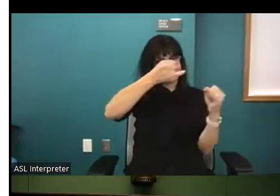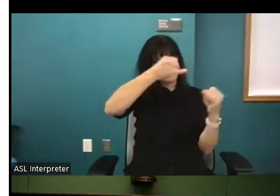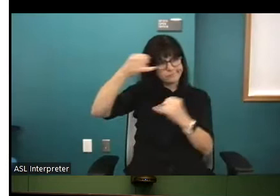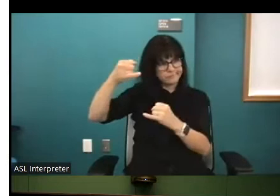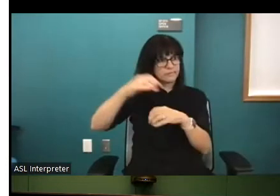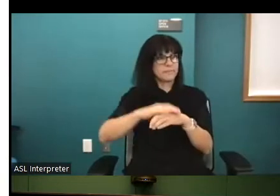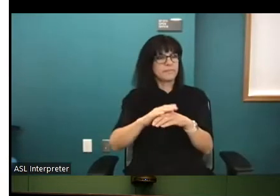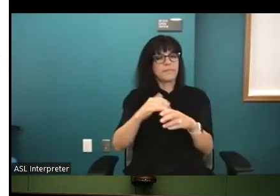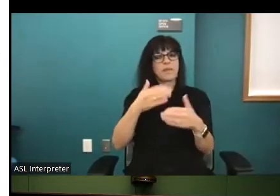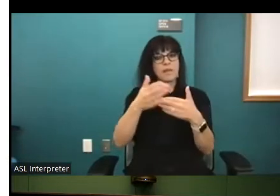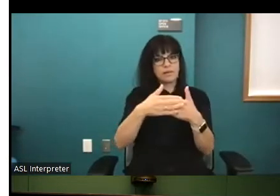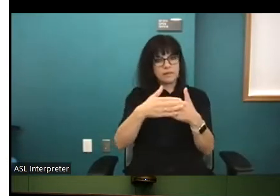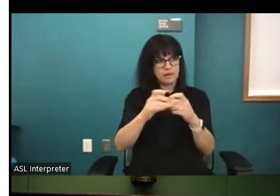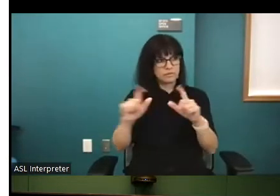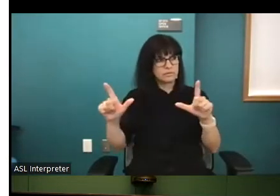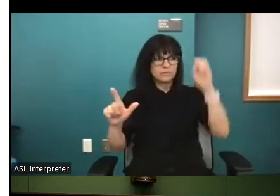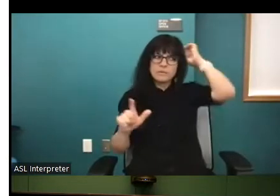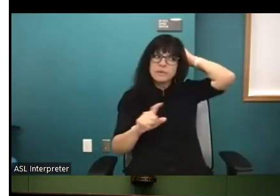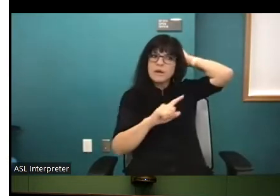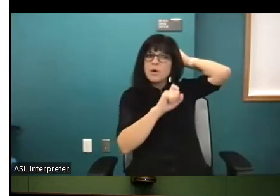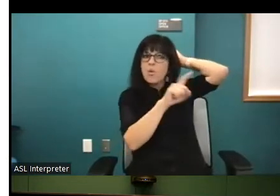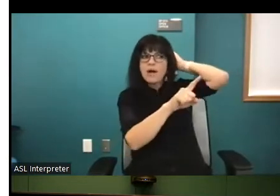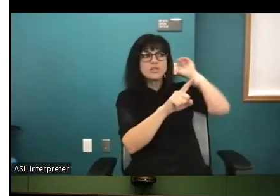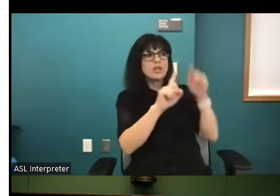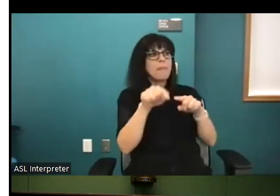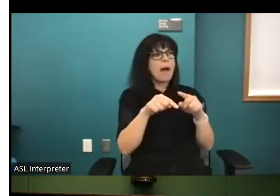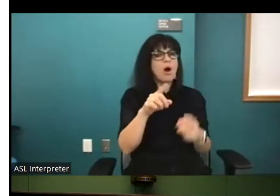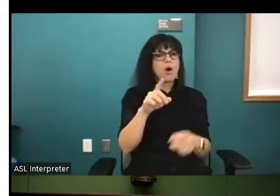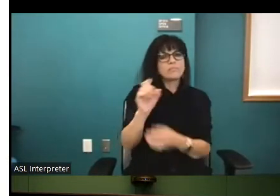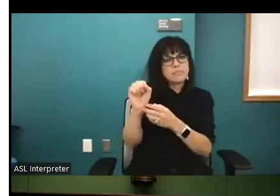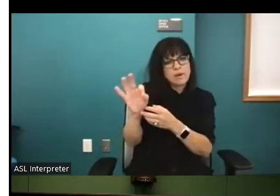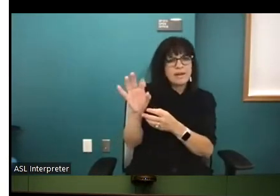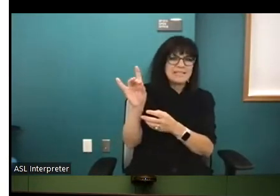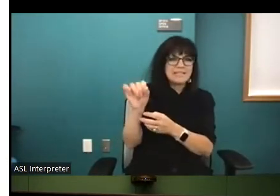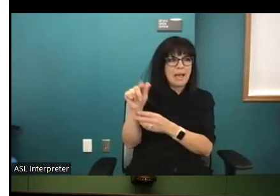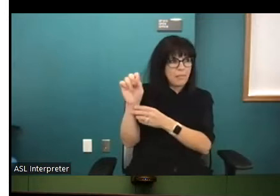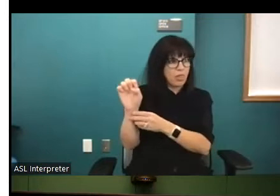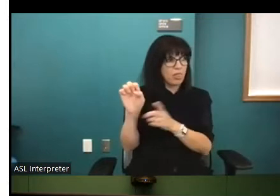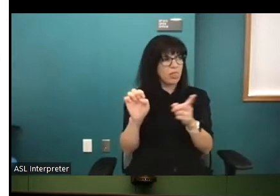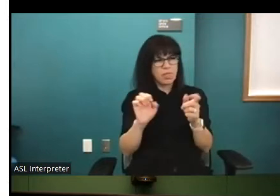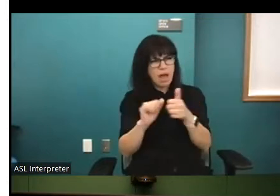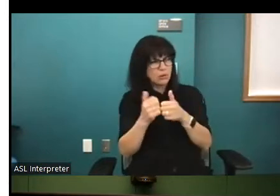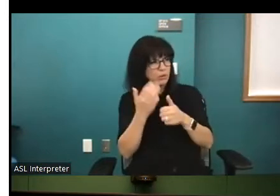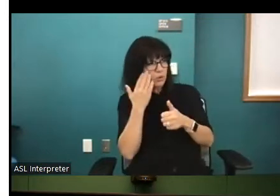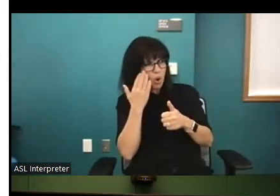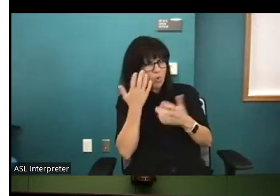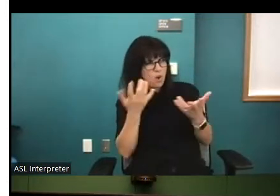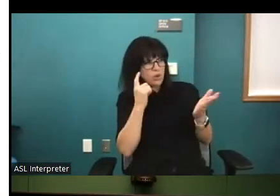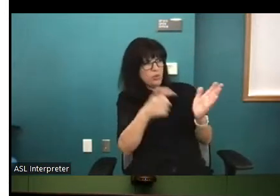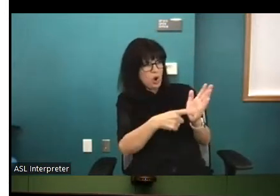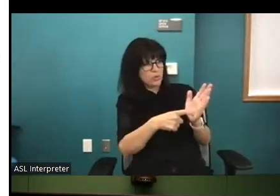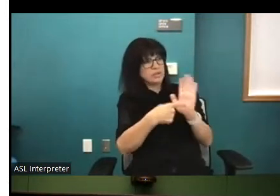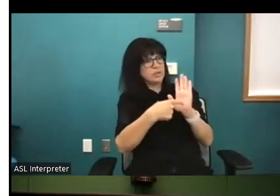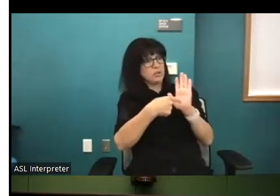Yeah, let's go on to the next screen. Sarah, can I ask a question about the disabling of the electrode? Yeah. How do you know, what do you see that